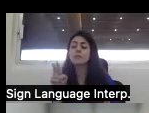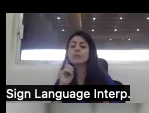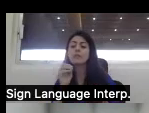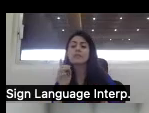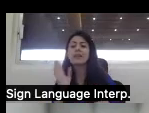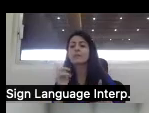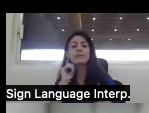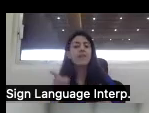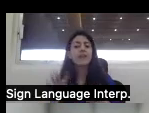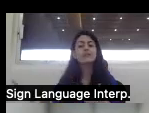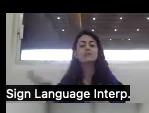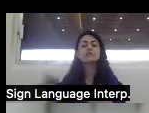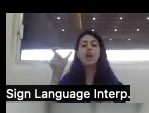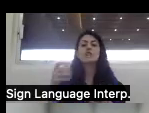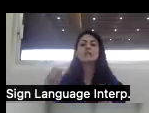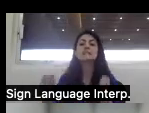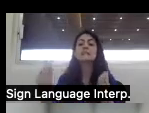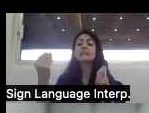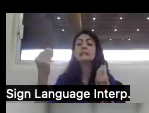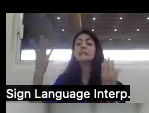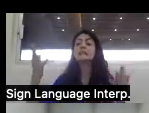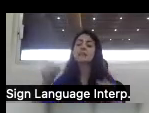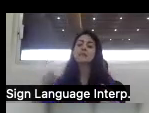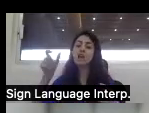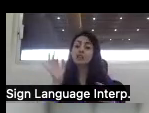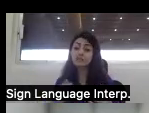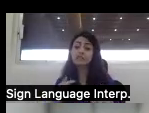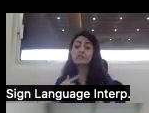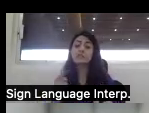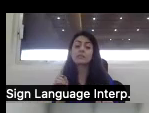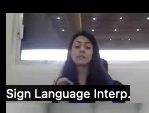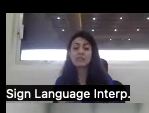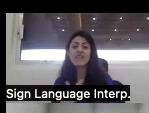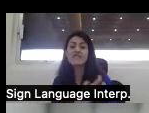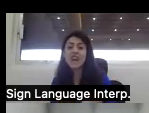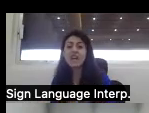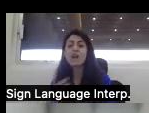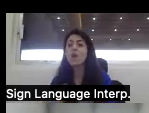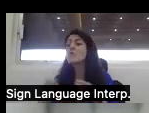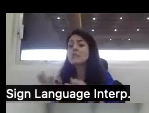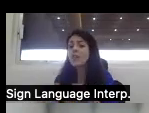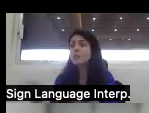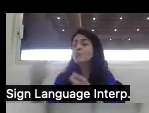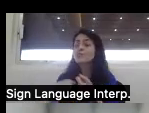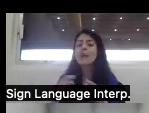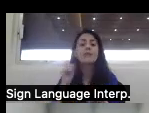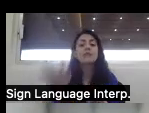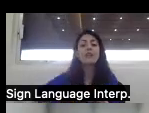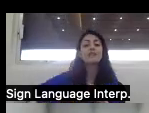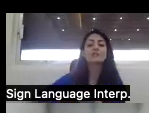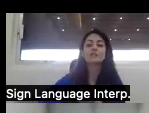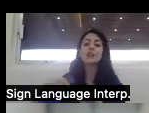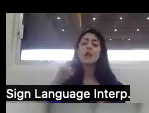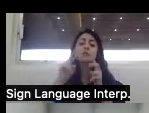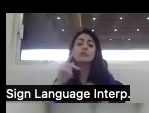actually very much tinkering or struggling with this issue. And we see, for example, in Jordan or in Palestine, how additional windows